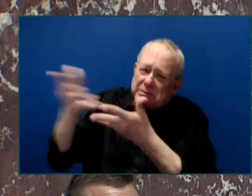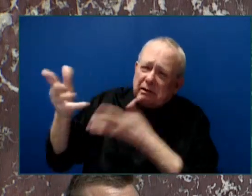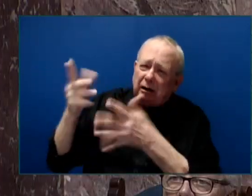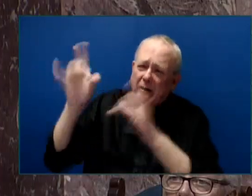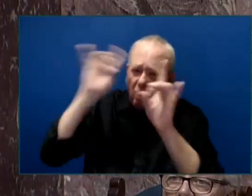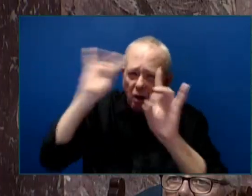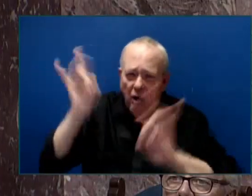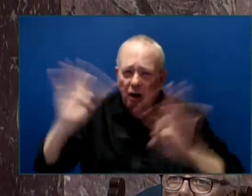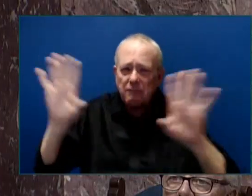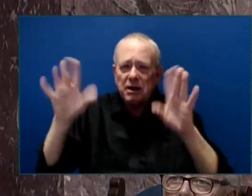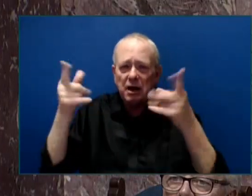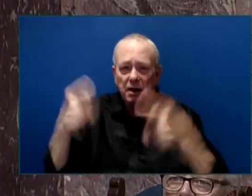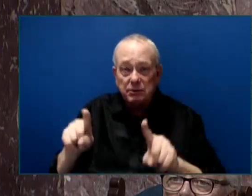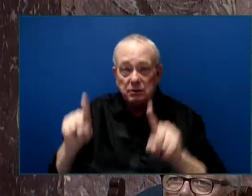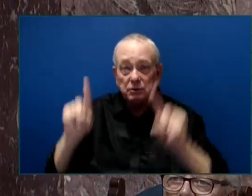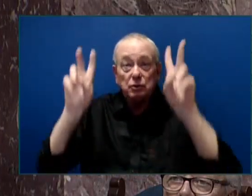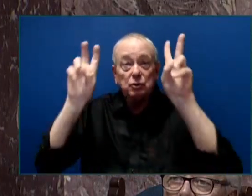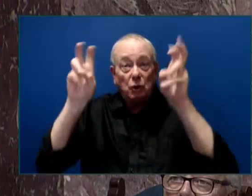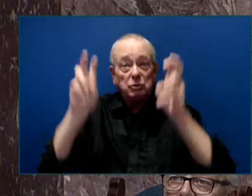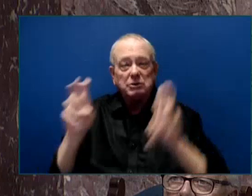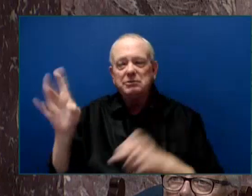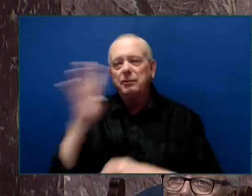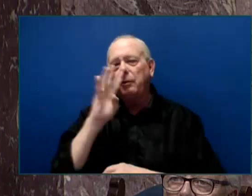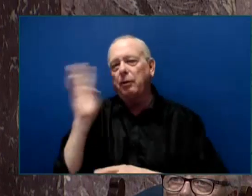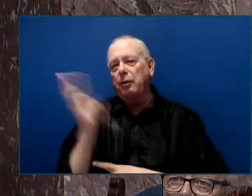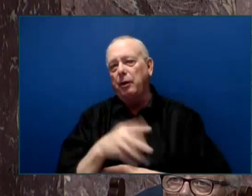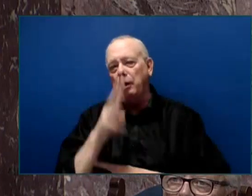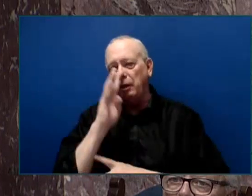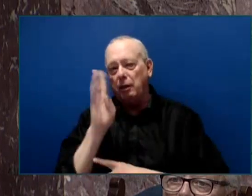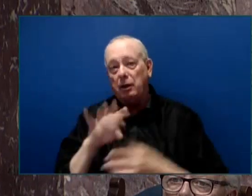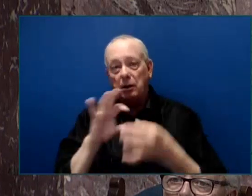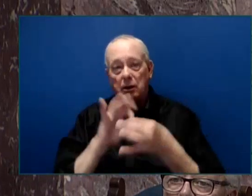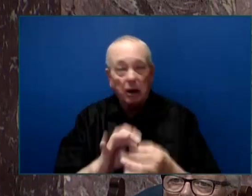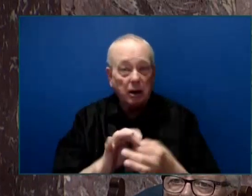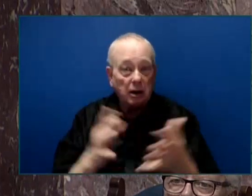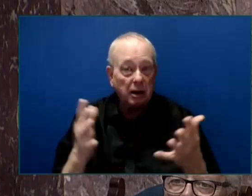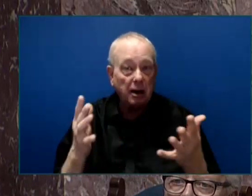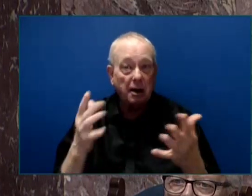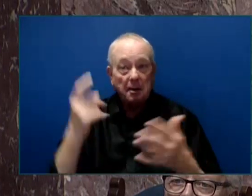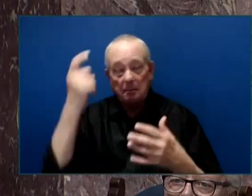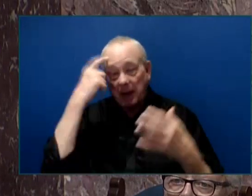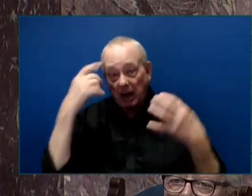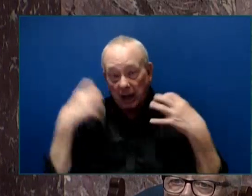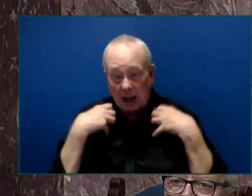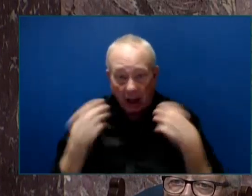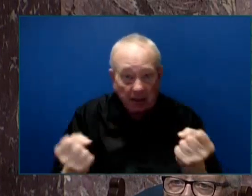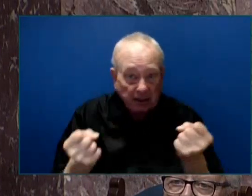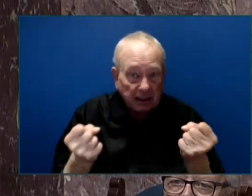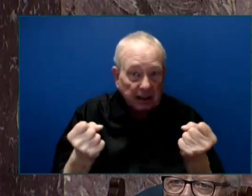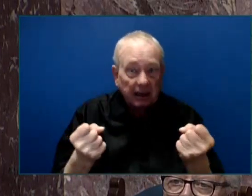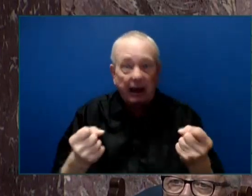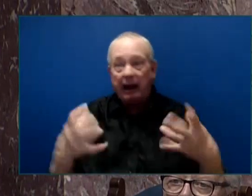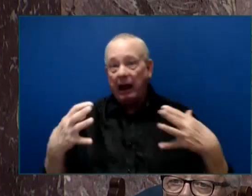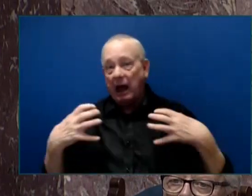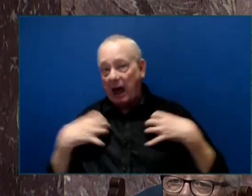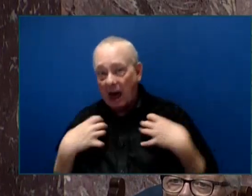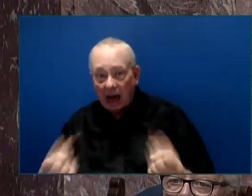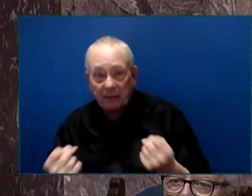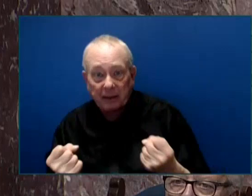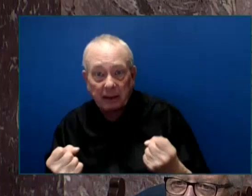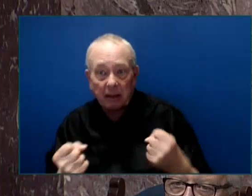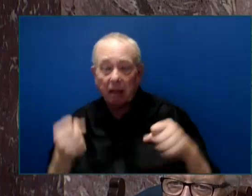it on home purchasing, be it on the warehousing of people without proper supports that they should have to help treat their serious mental